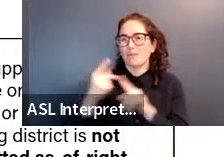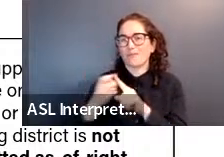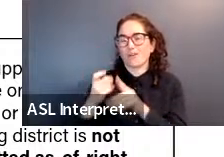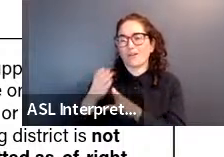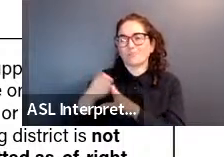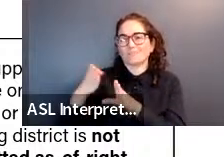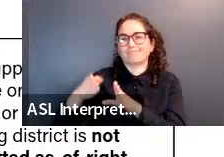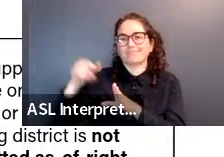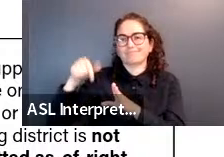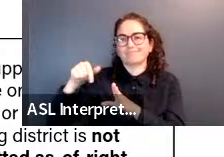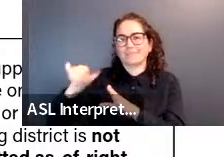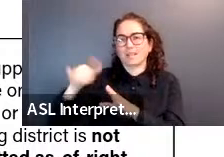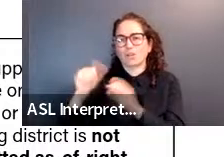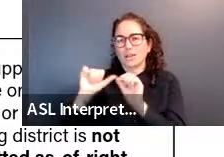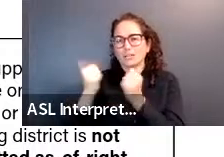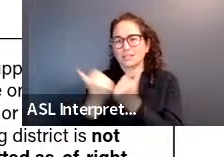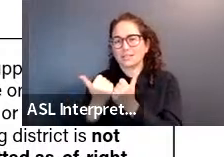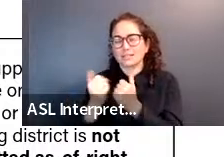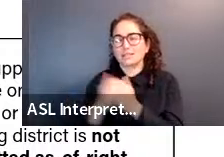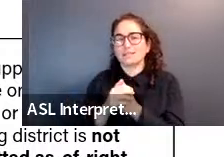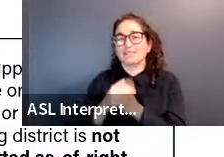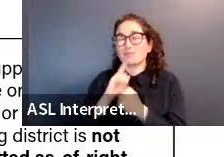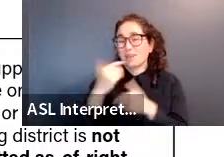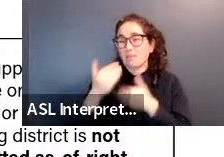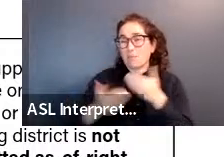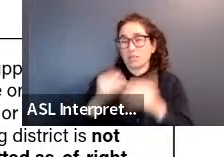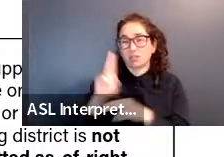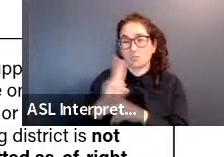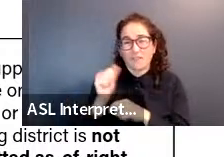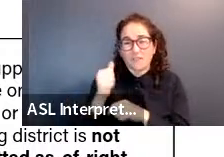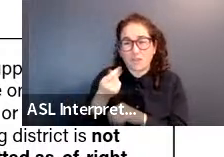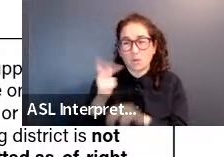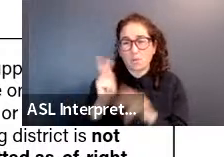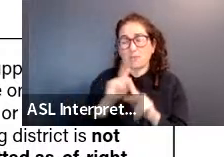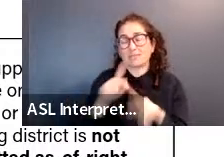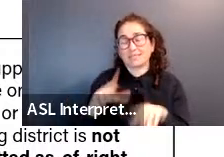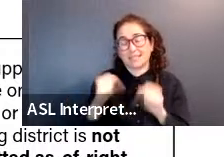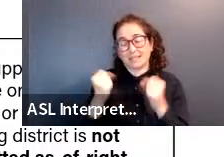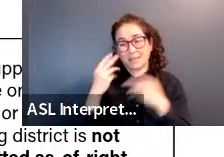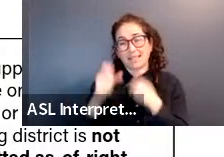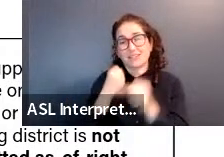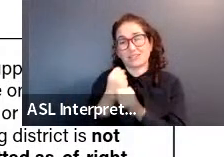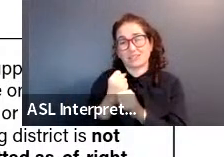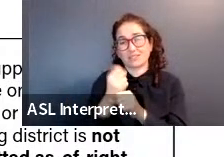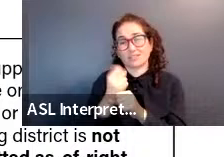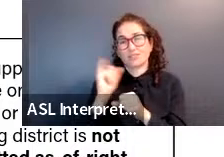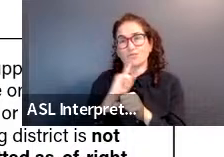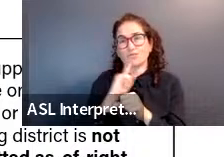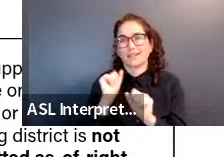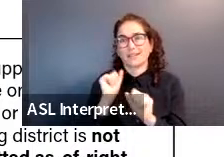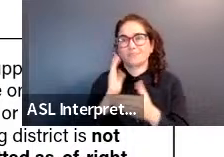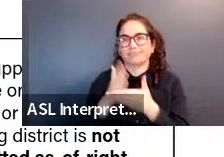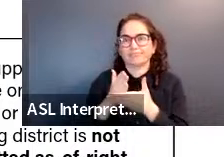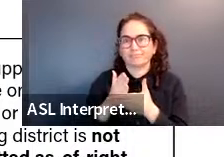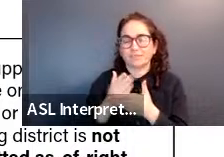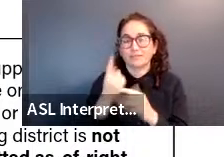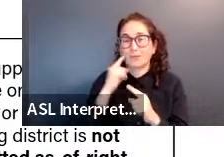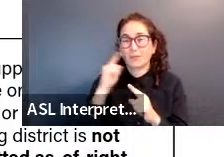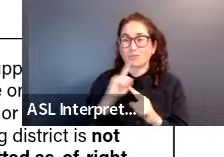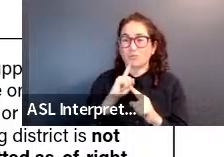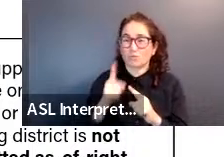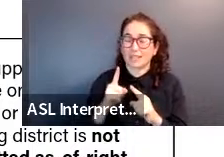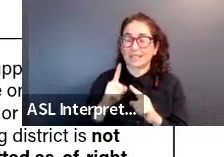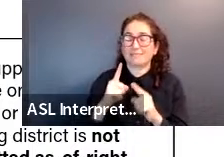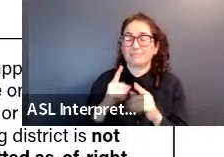this process has been used by very few. It takes multiple years, and it can stymie the rollout of this urgently needed emerging